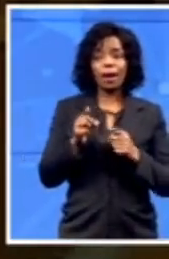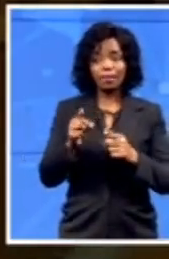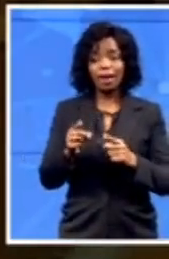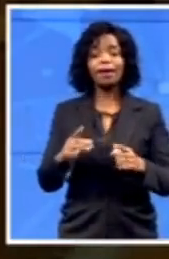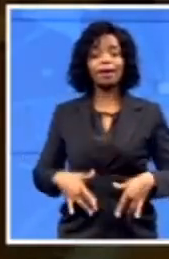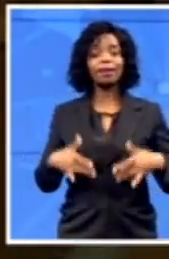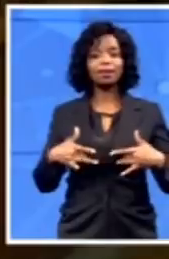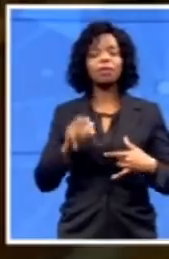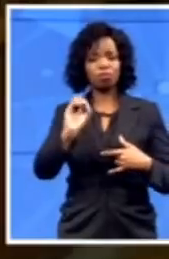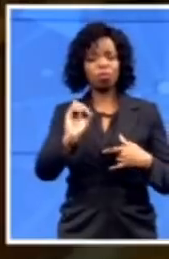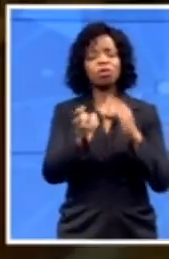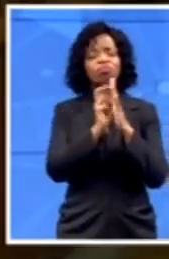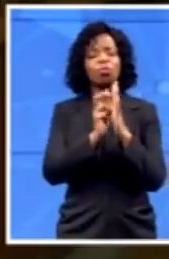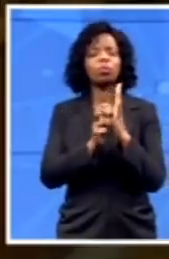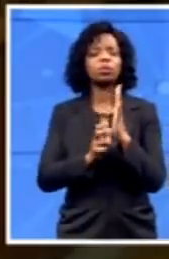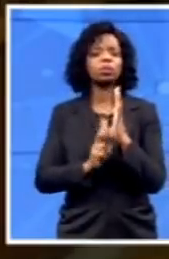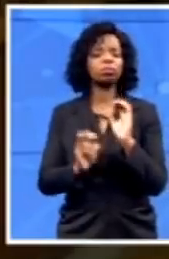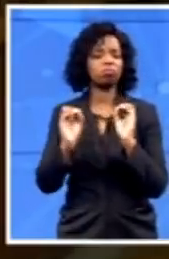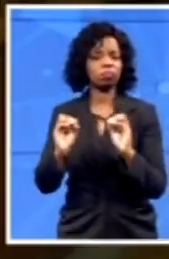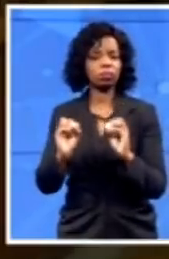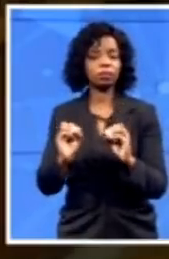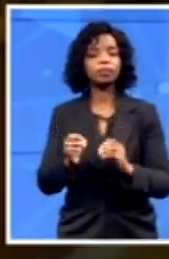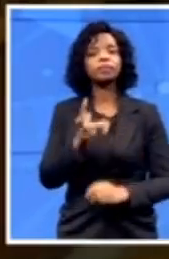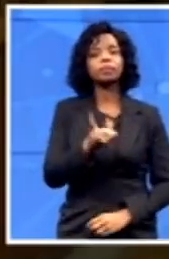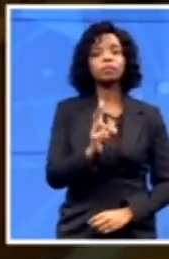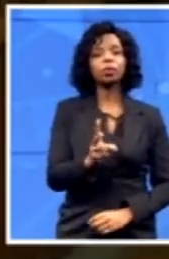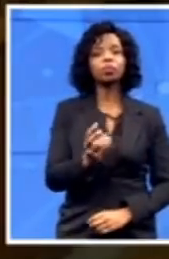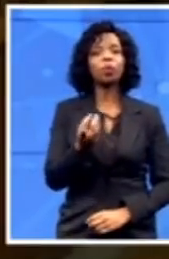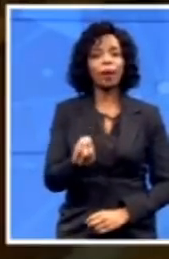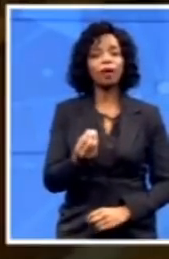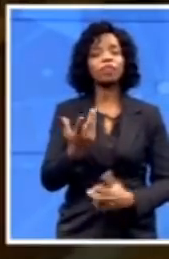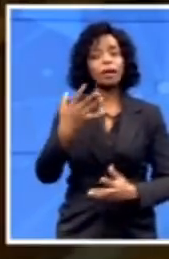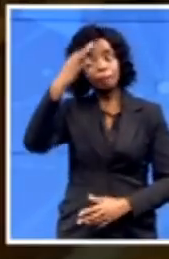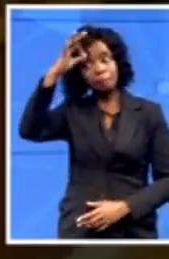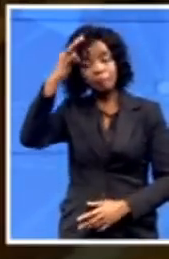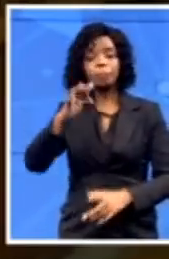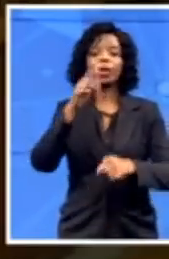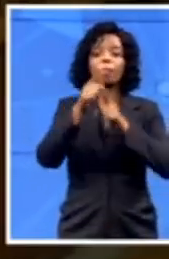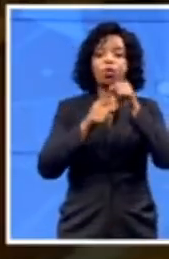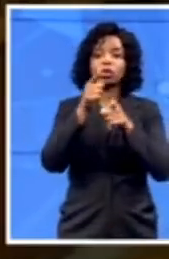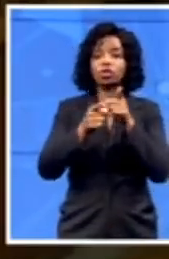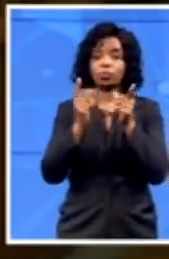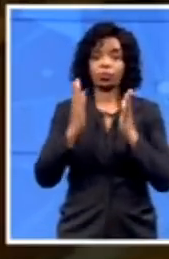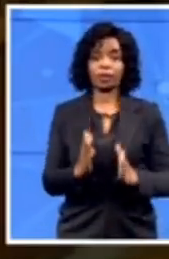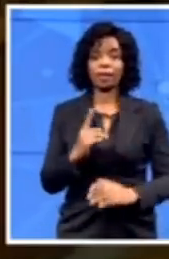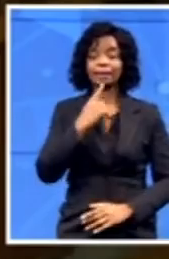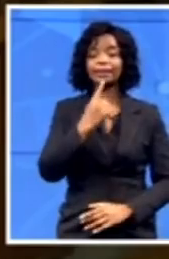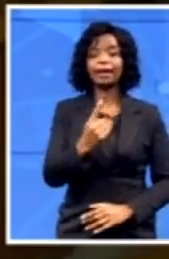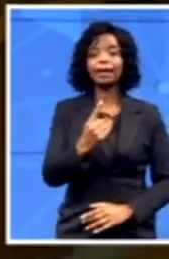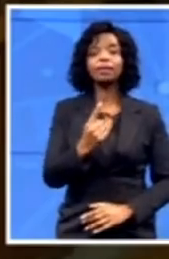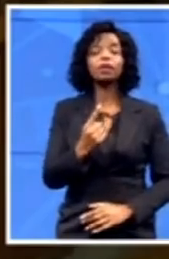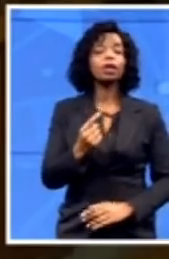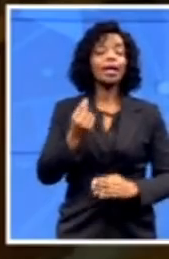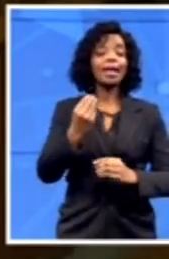state attorney prosecutor telling the courts that the accused number 3 that had been assaulted, there